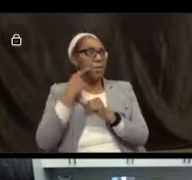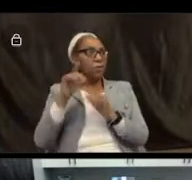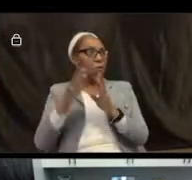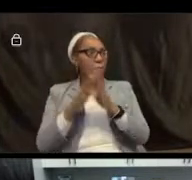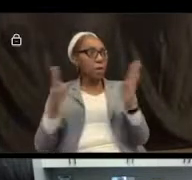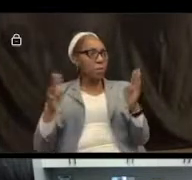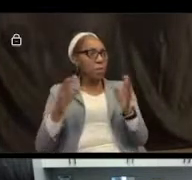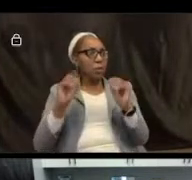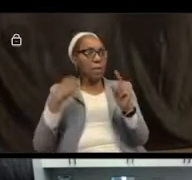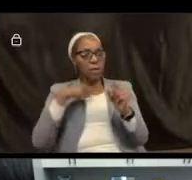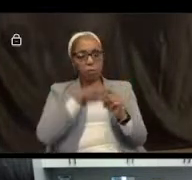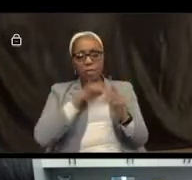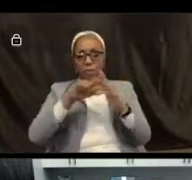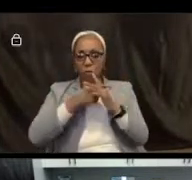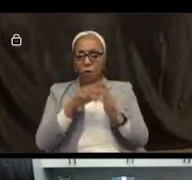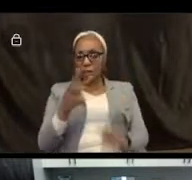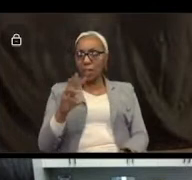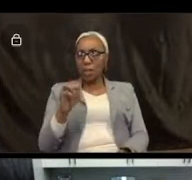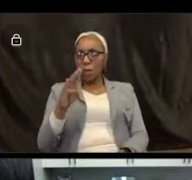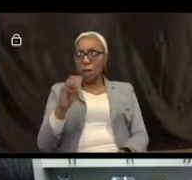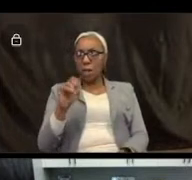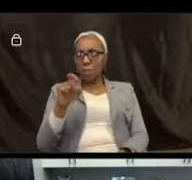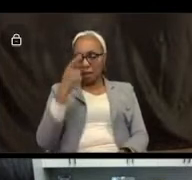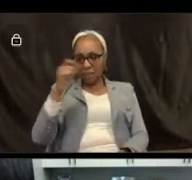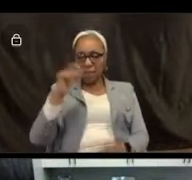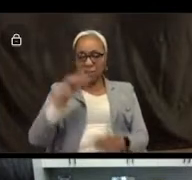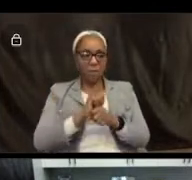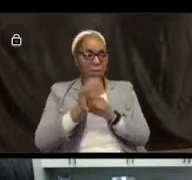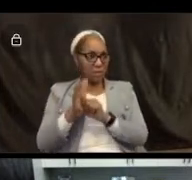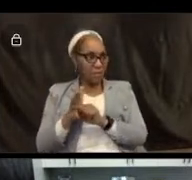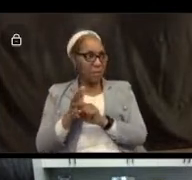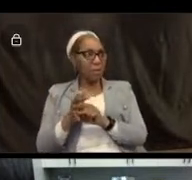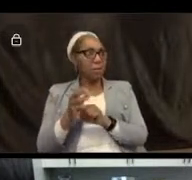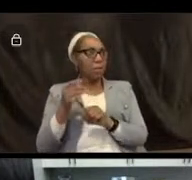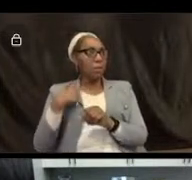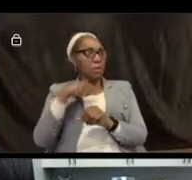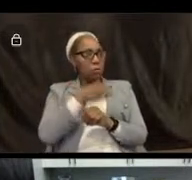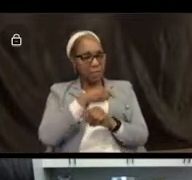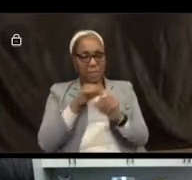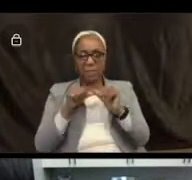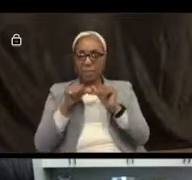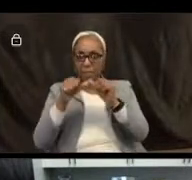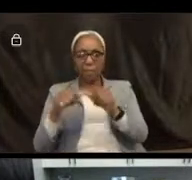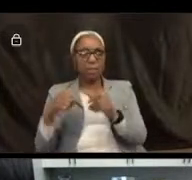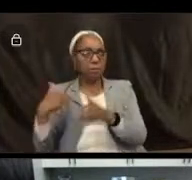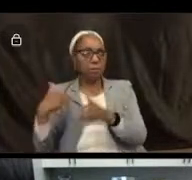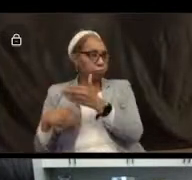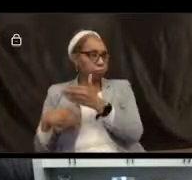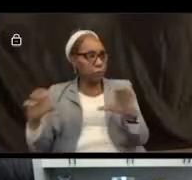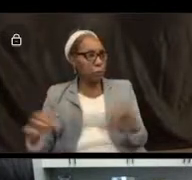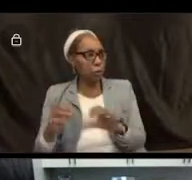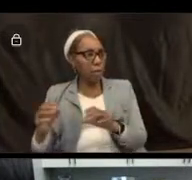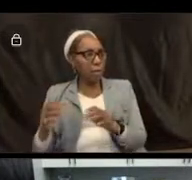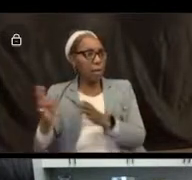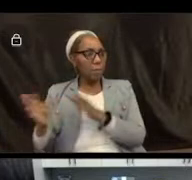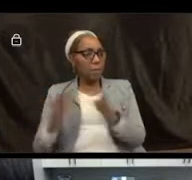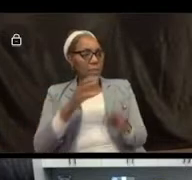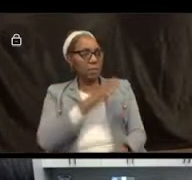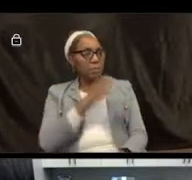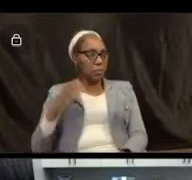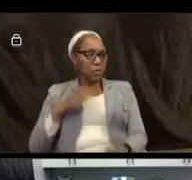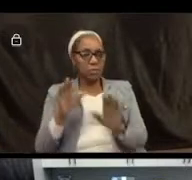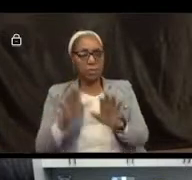We started the WebEx because of the pandemic. As usual, we needed to keep operations going. The Planning Commission is one of the